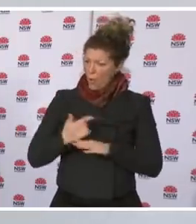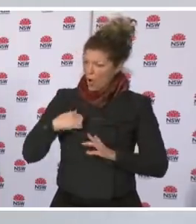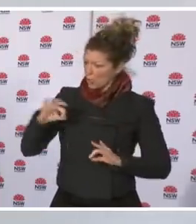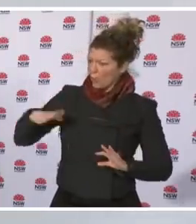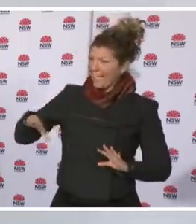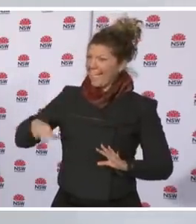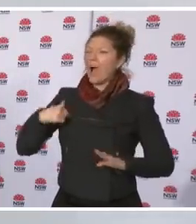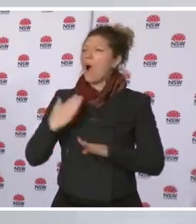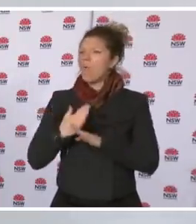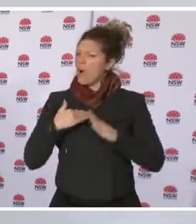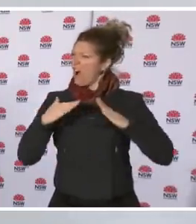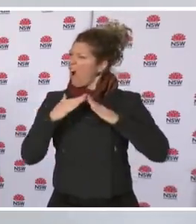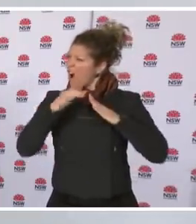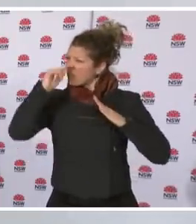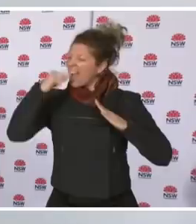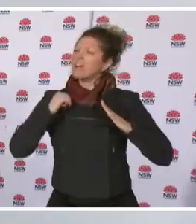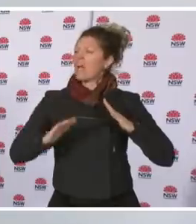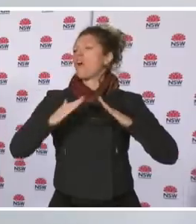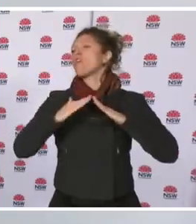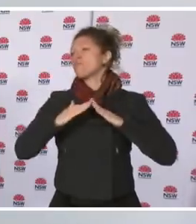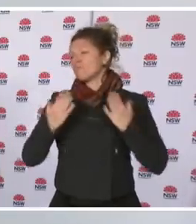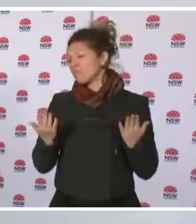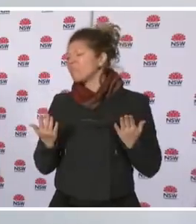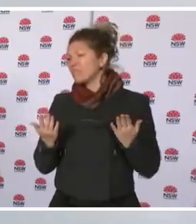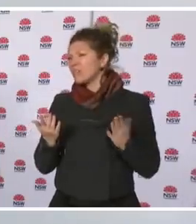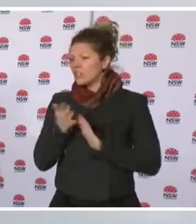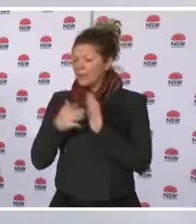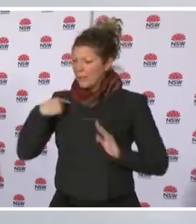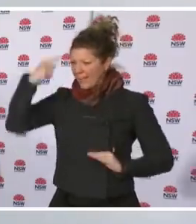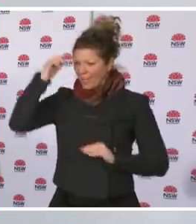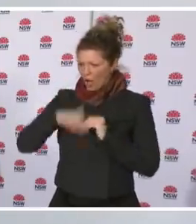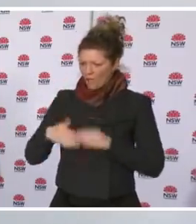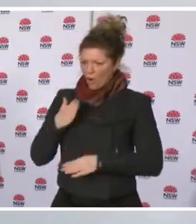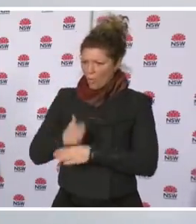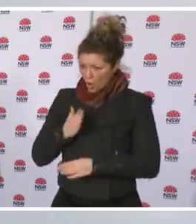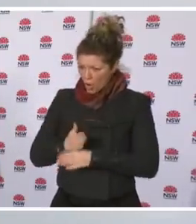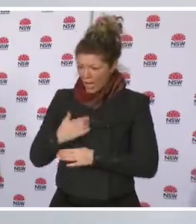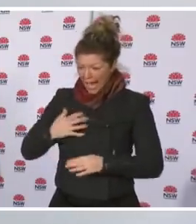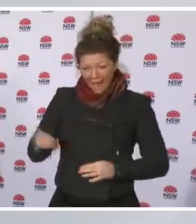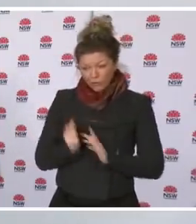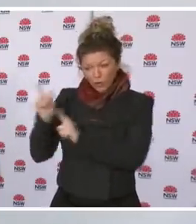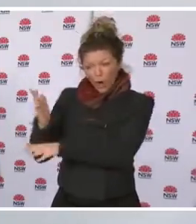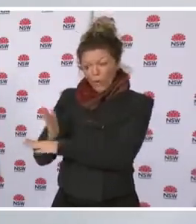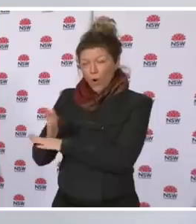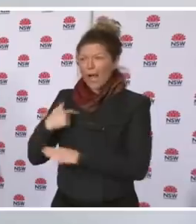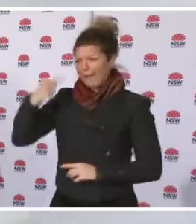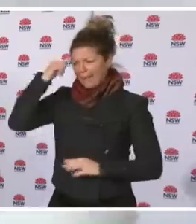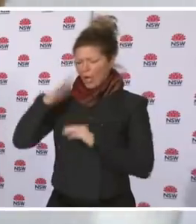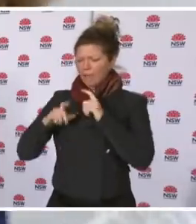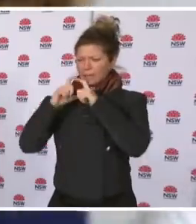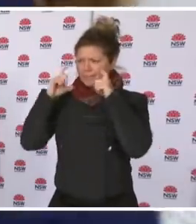workplace functions, that we take this threat seriously and follow the health advice. Thank you.